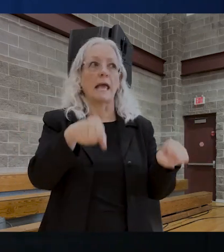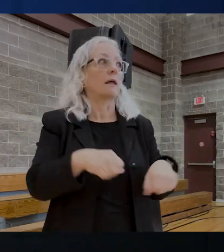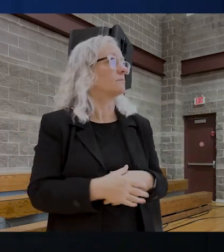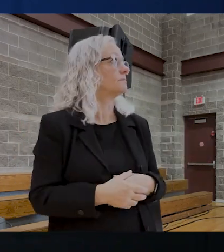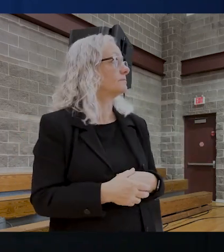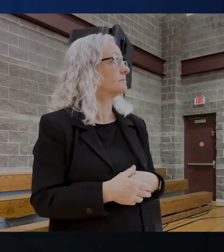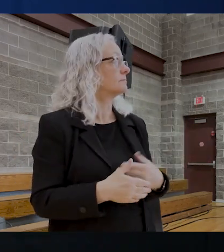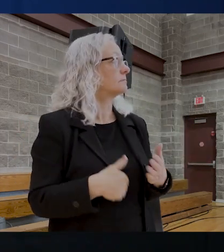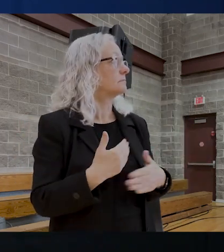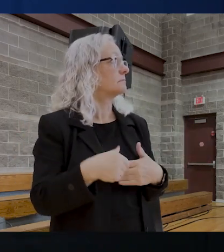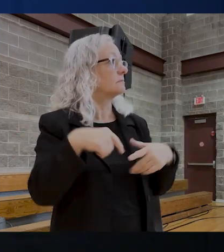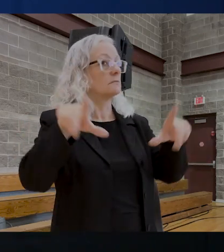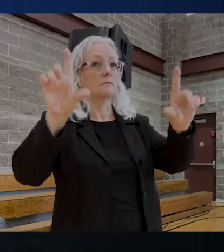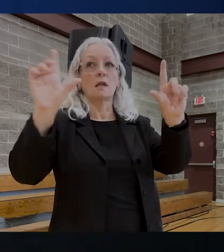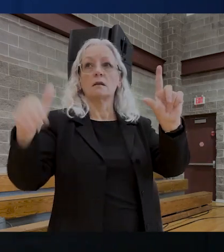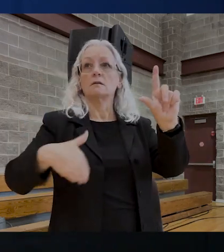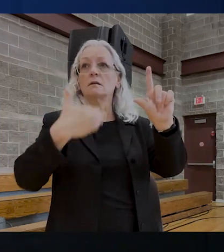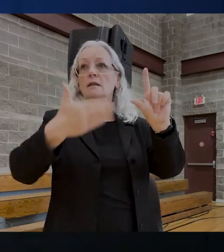Next slide.